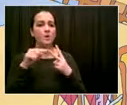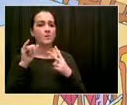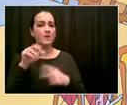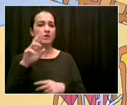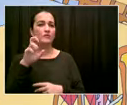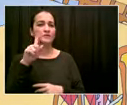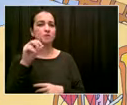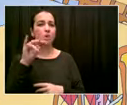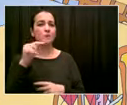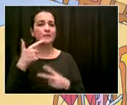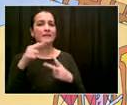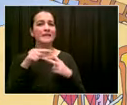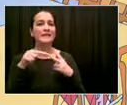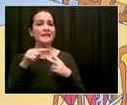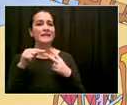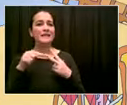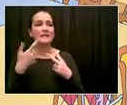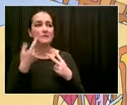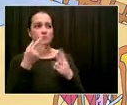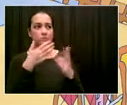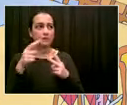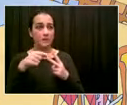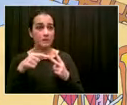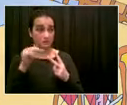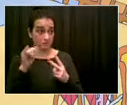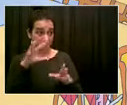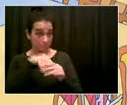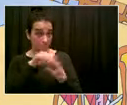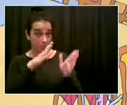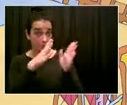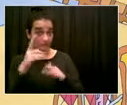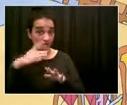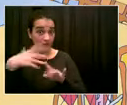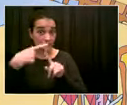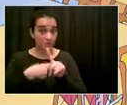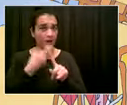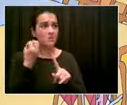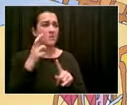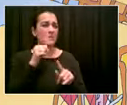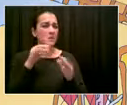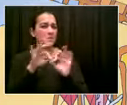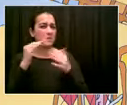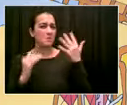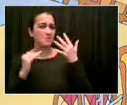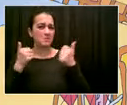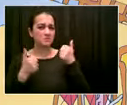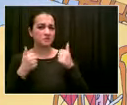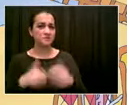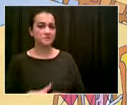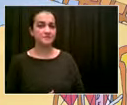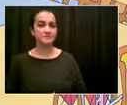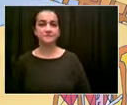Yes. They will both pass. I feel very confident about that. Tremendous support in the